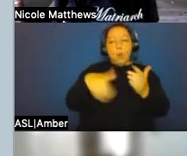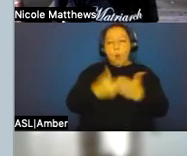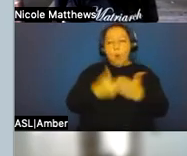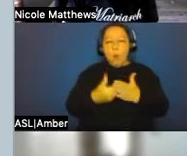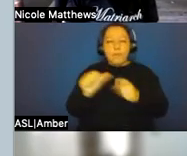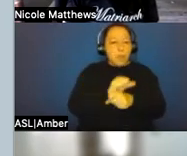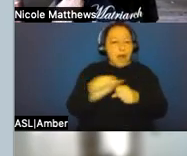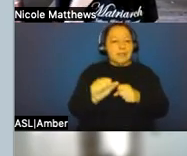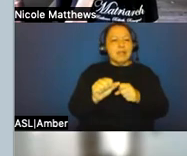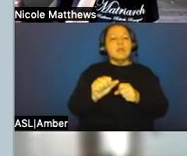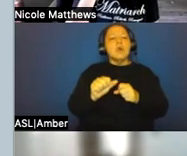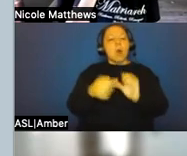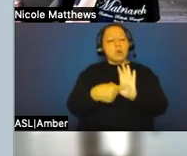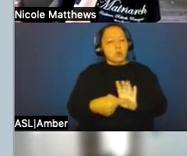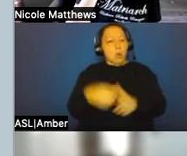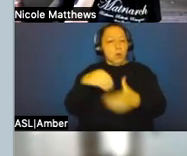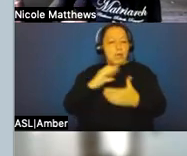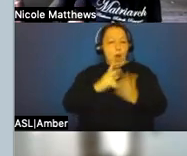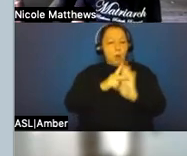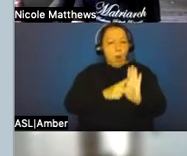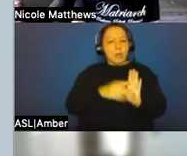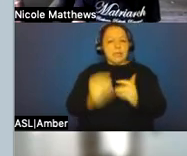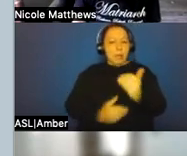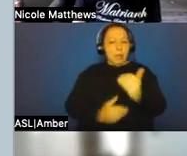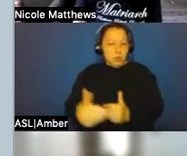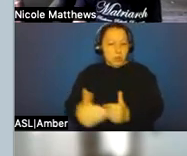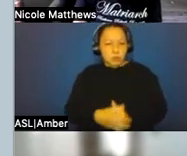our policies and in our protocols.